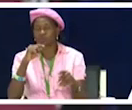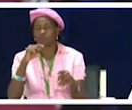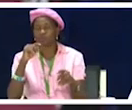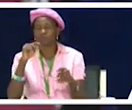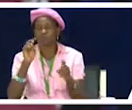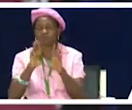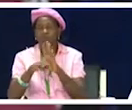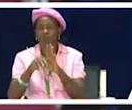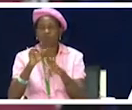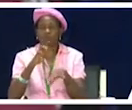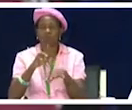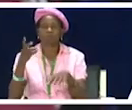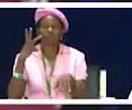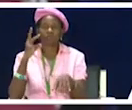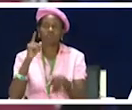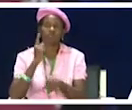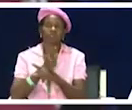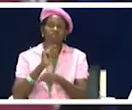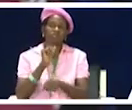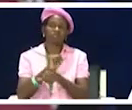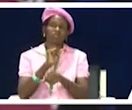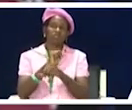was a worker,